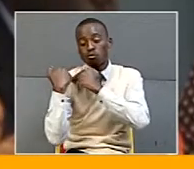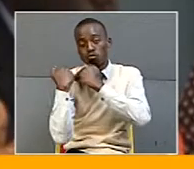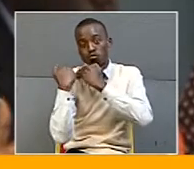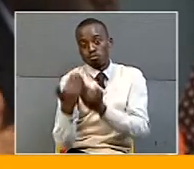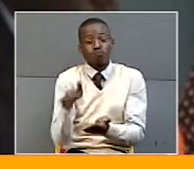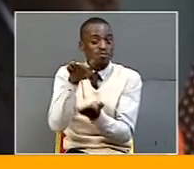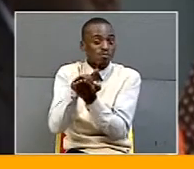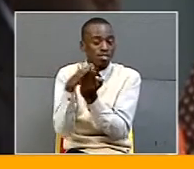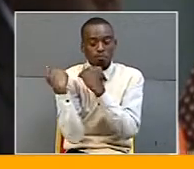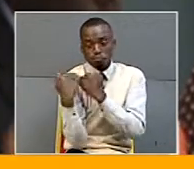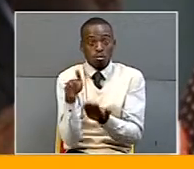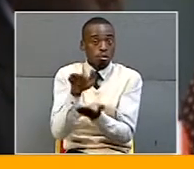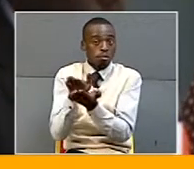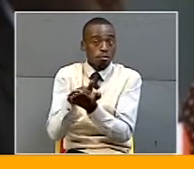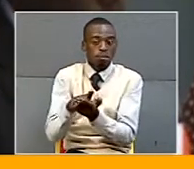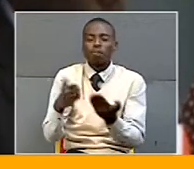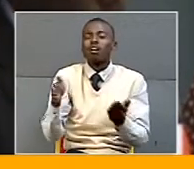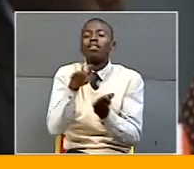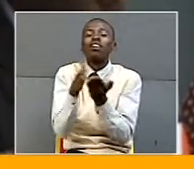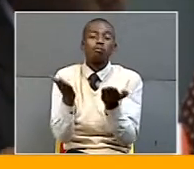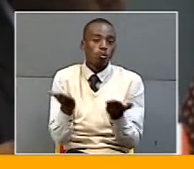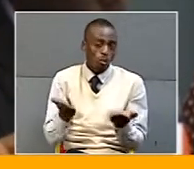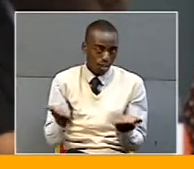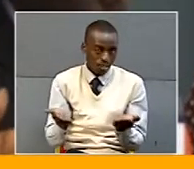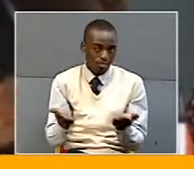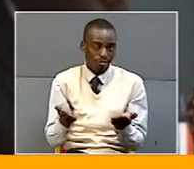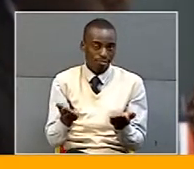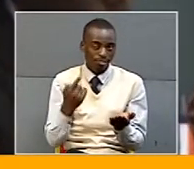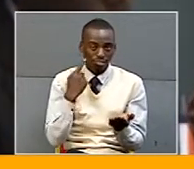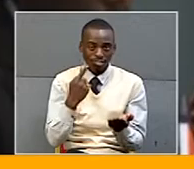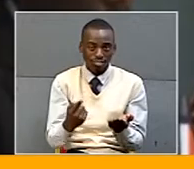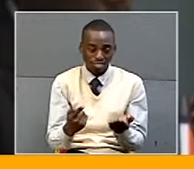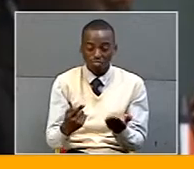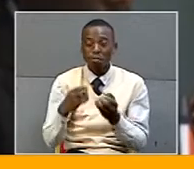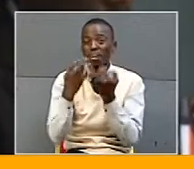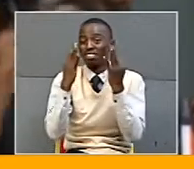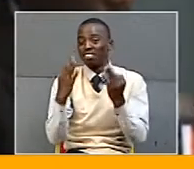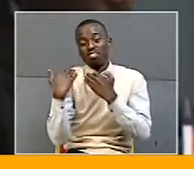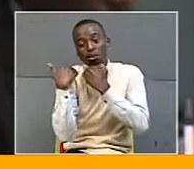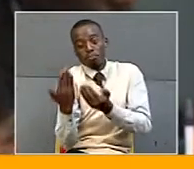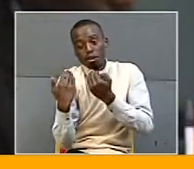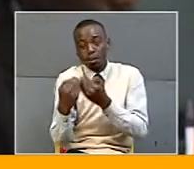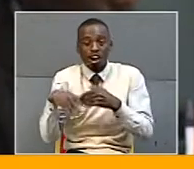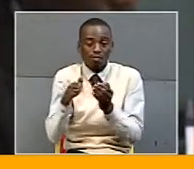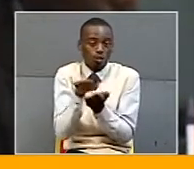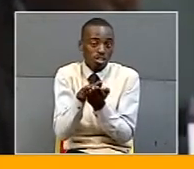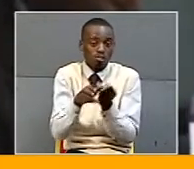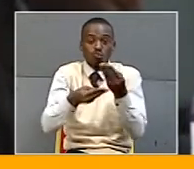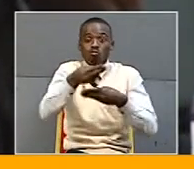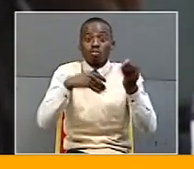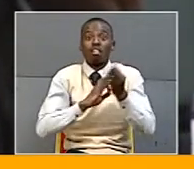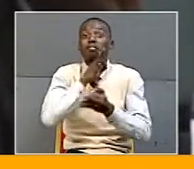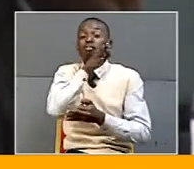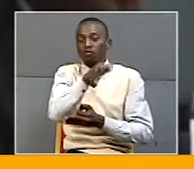grow all this, but where does it go in terms of bulking and then marketing, whether internally